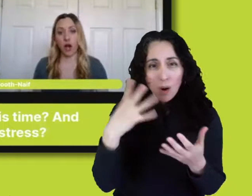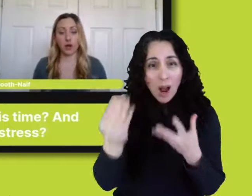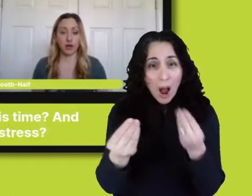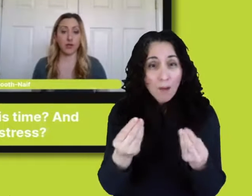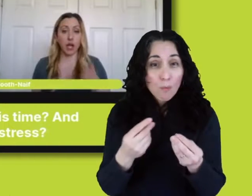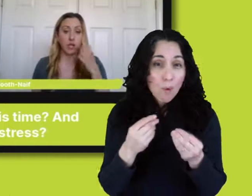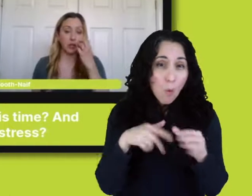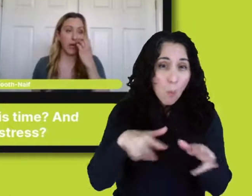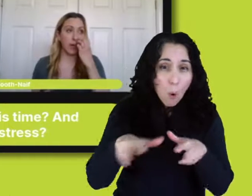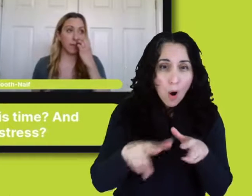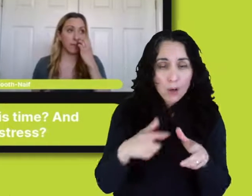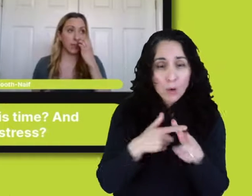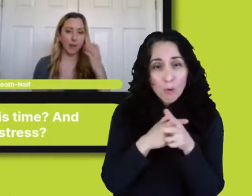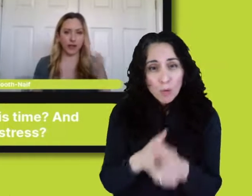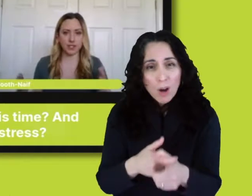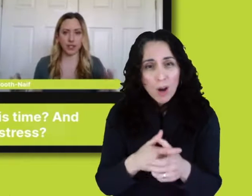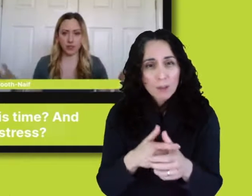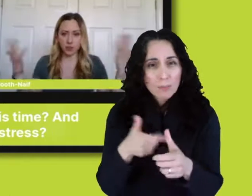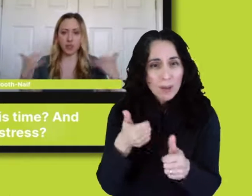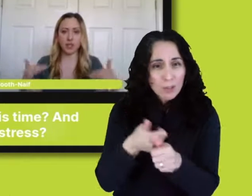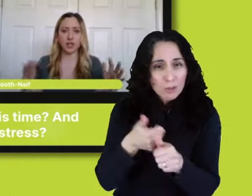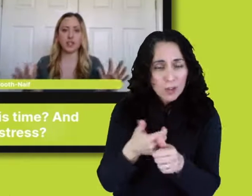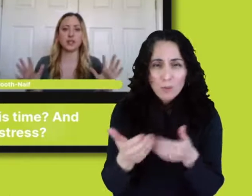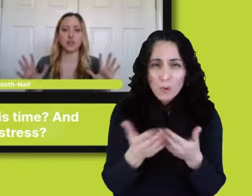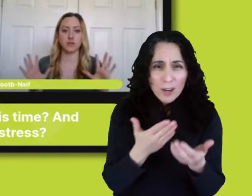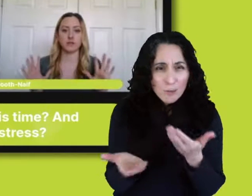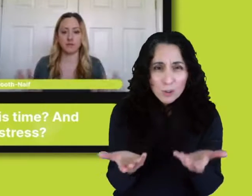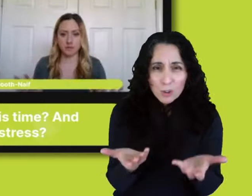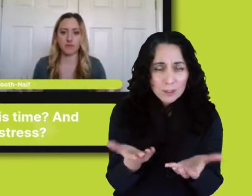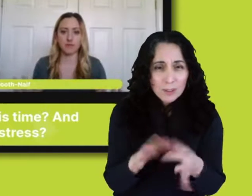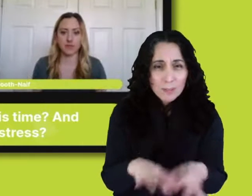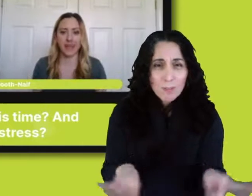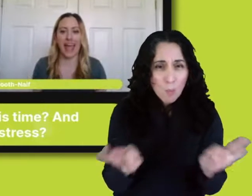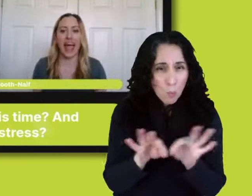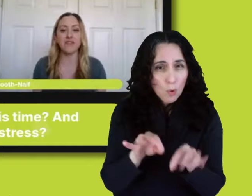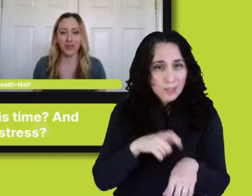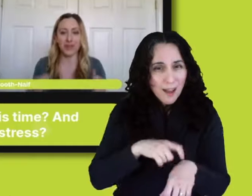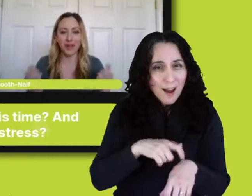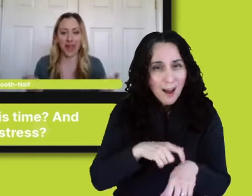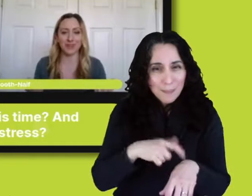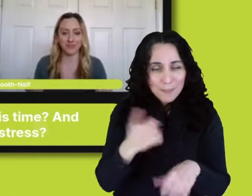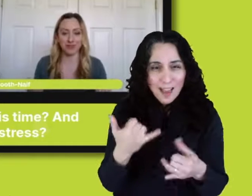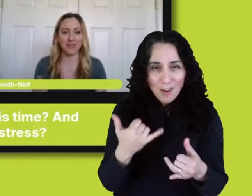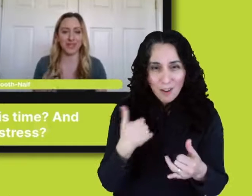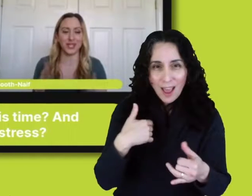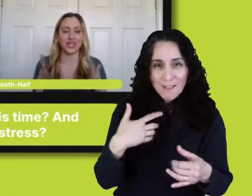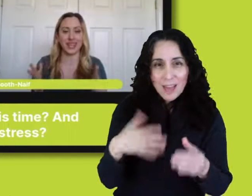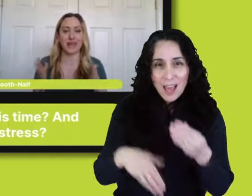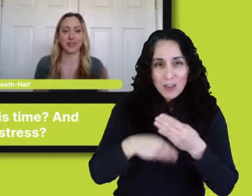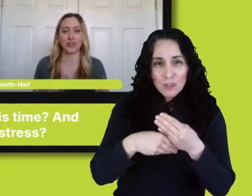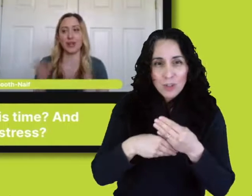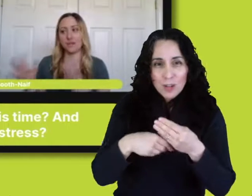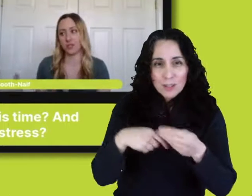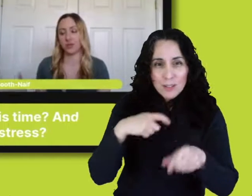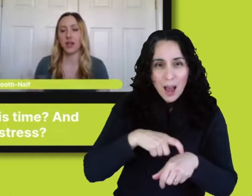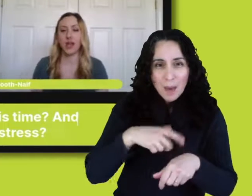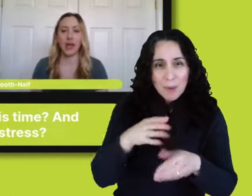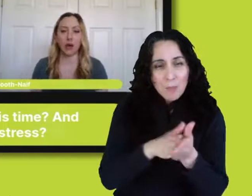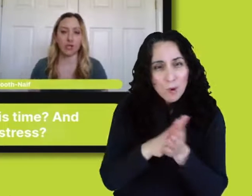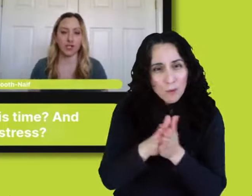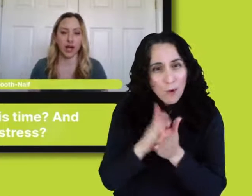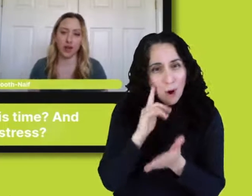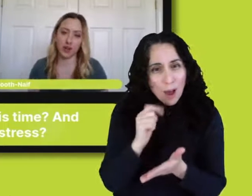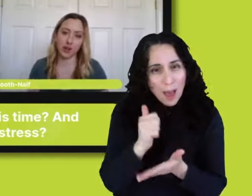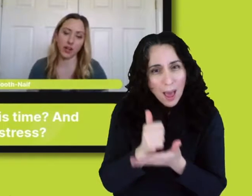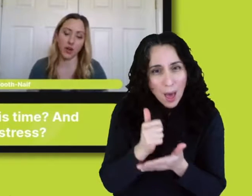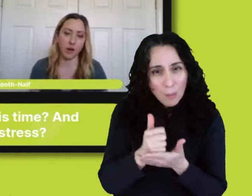going for a walk or a run, by yourself. So you really can just, have, that extra motivation and time for yourself to